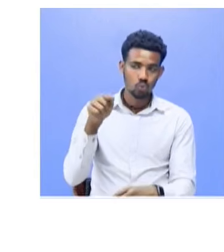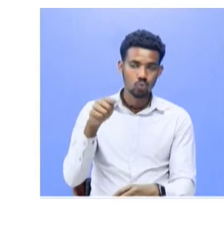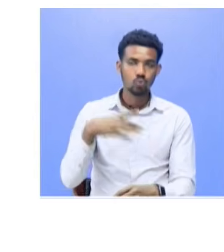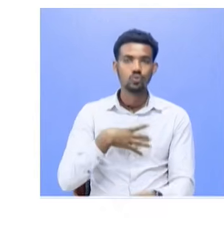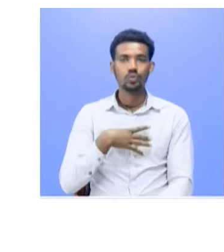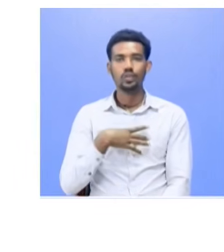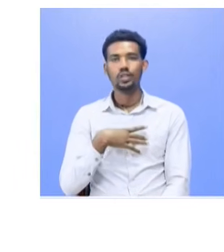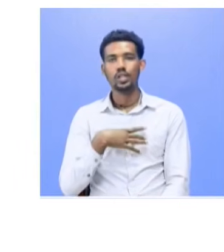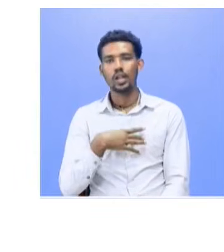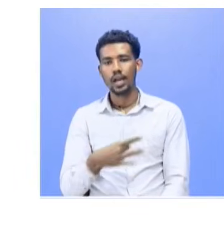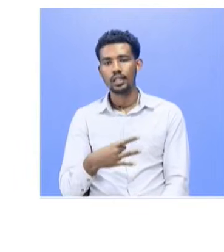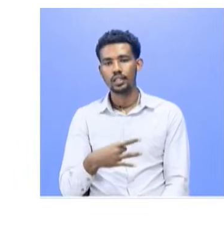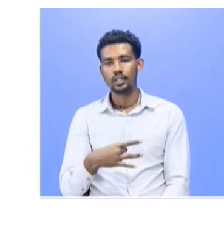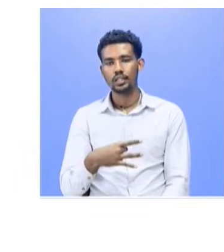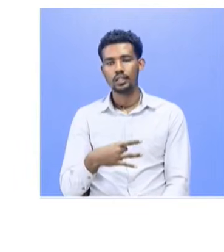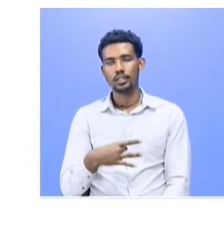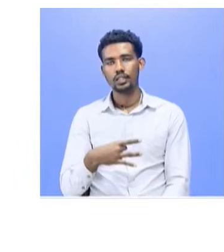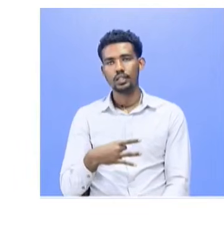like